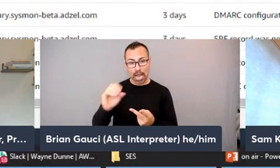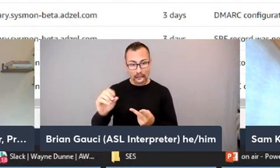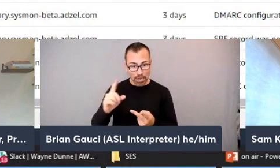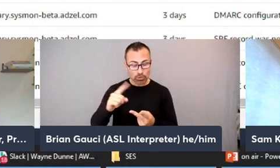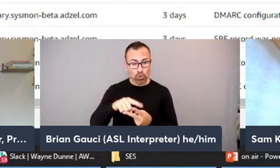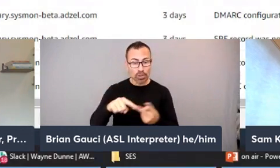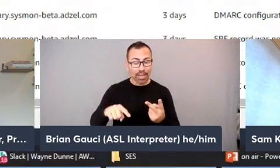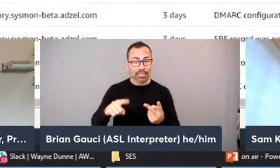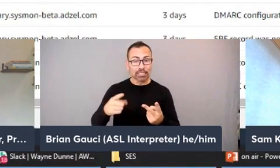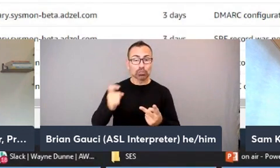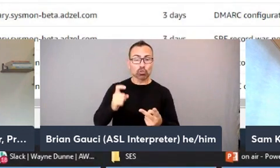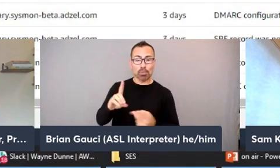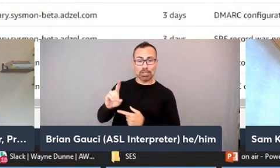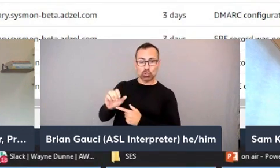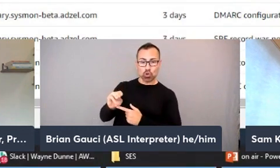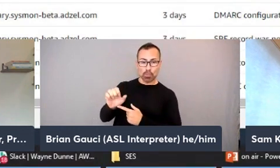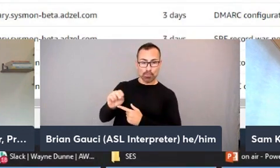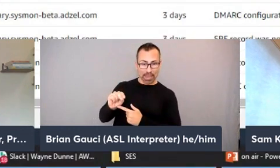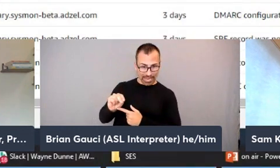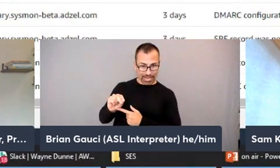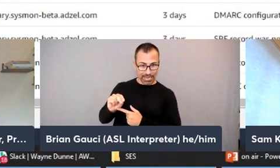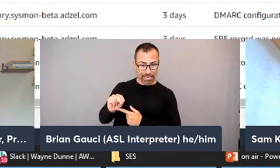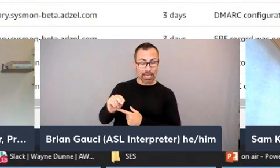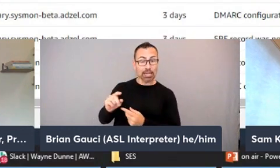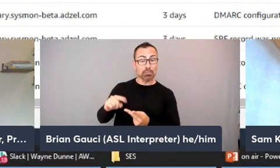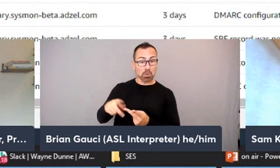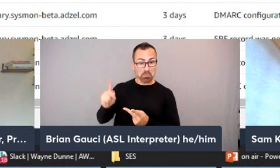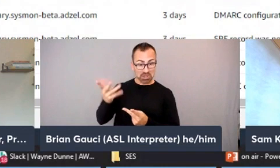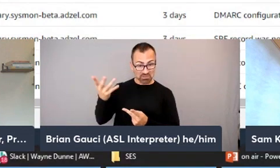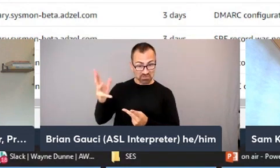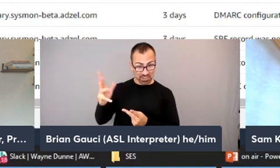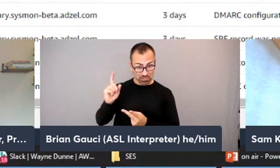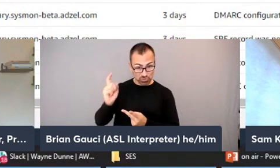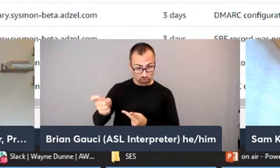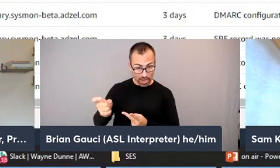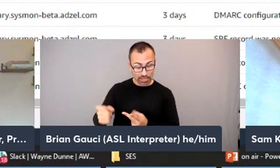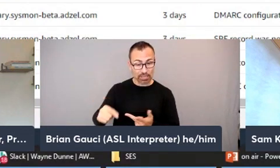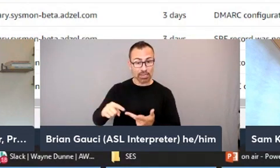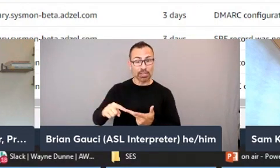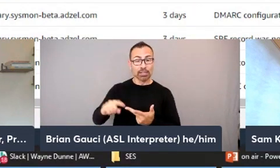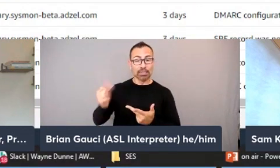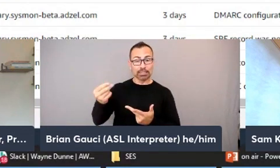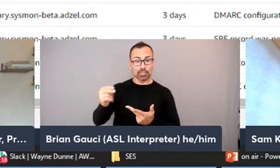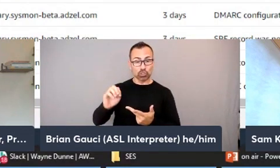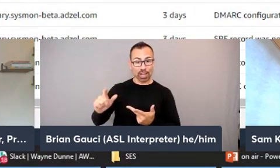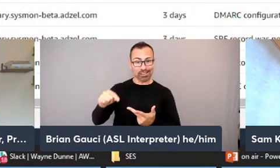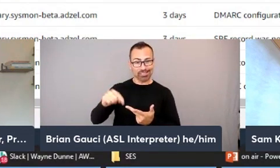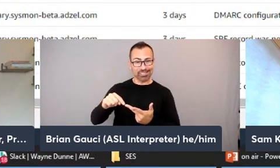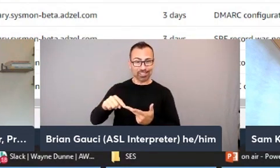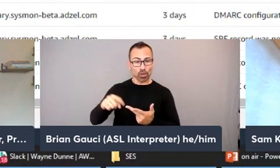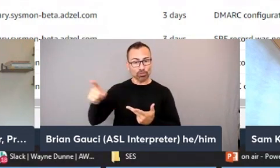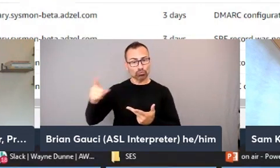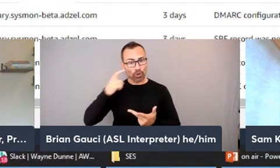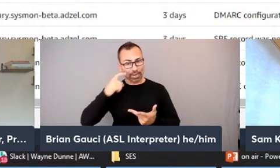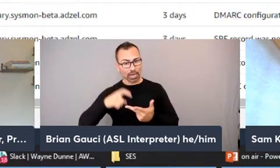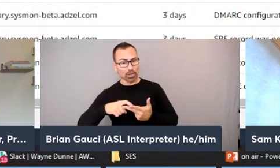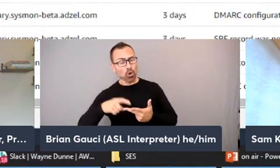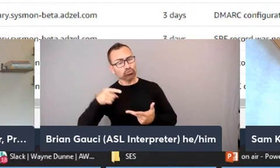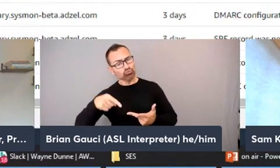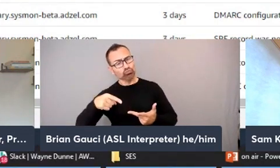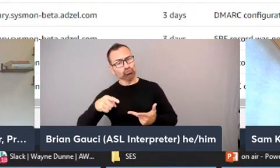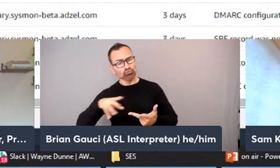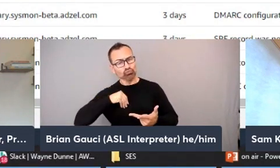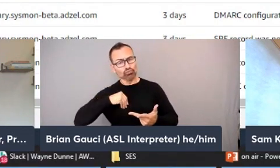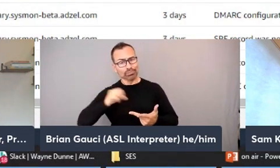be sent, that is coming through a channel that the owning domain says is an okay channel to send the email. All these kinds